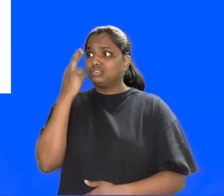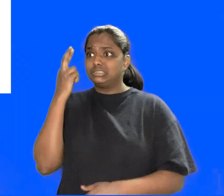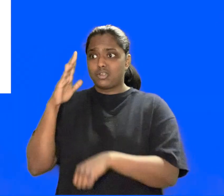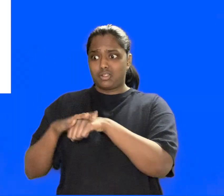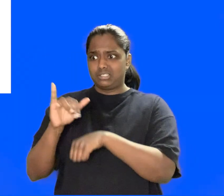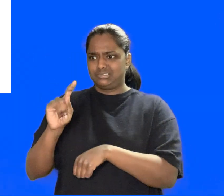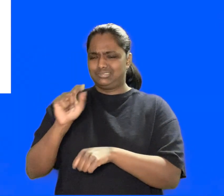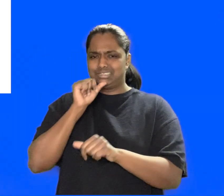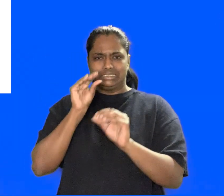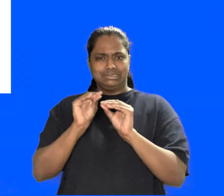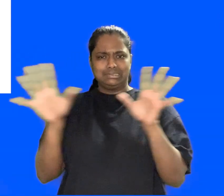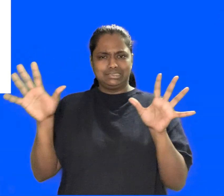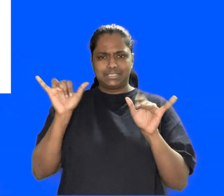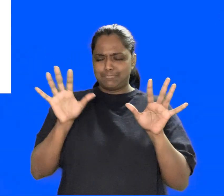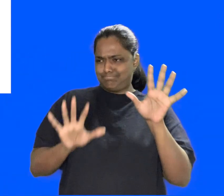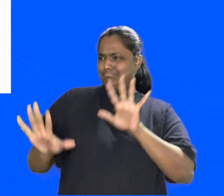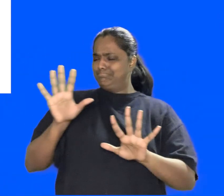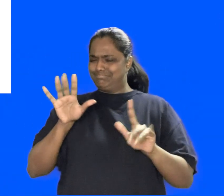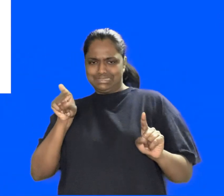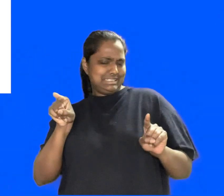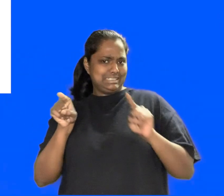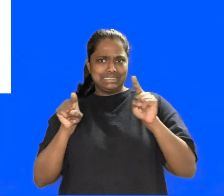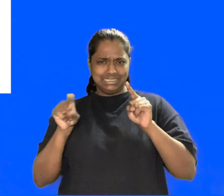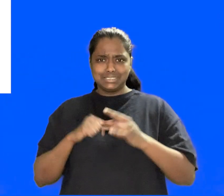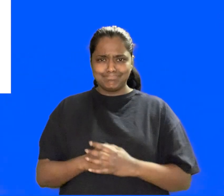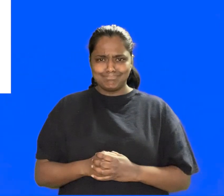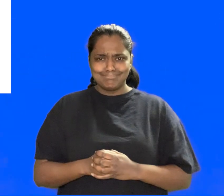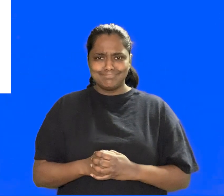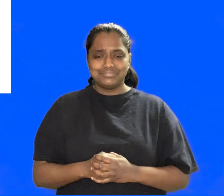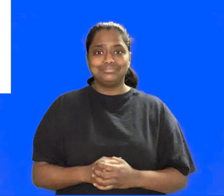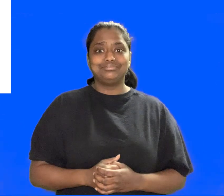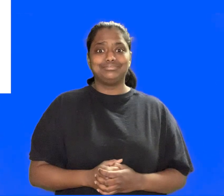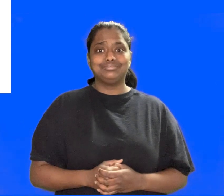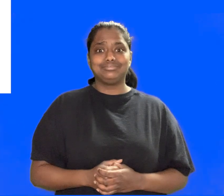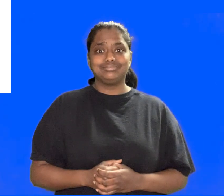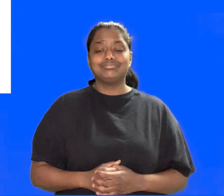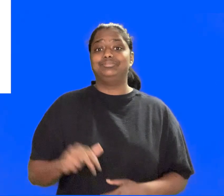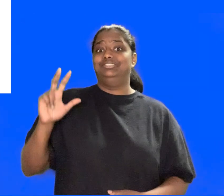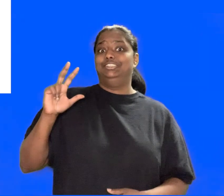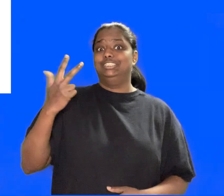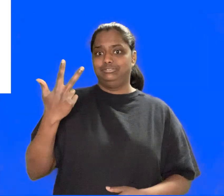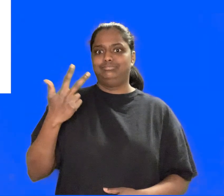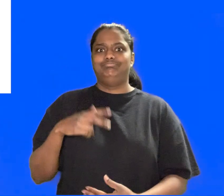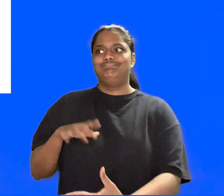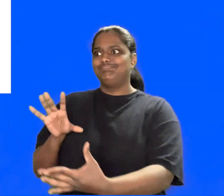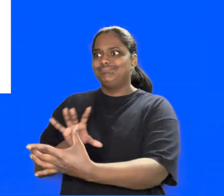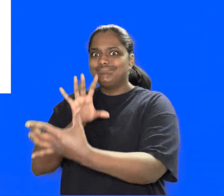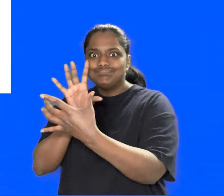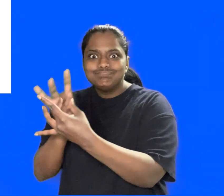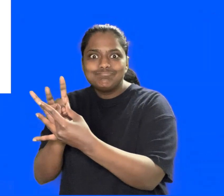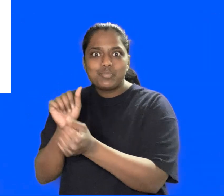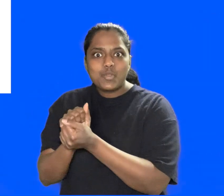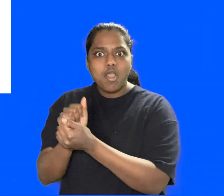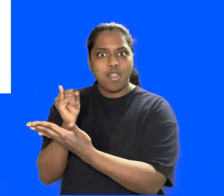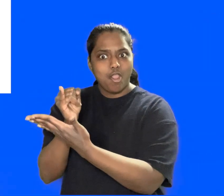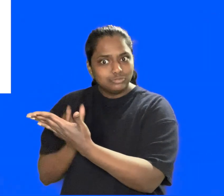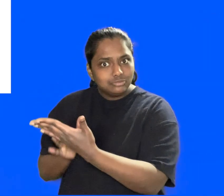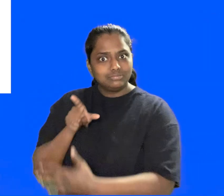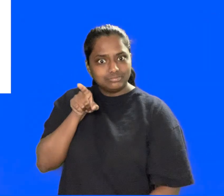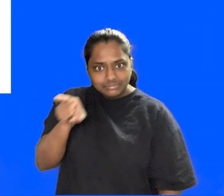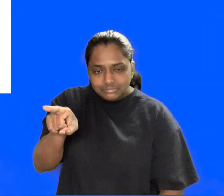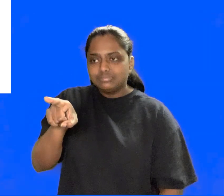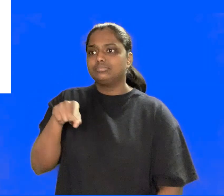isn't all as clear as it could be to her. Third, she connects with an artist by sending an email, but she can't help but feel like she's cold calling